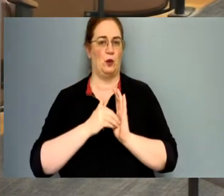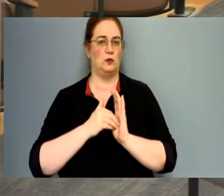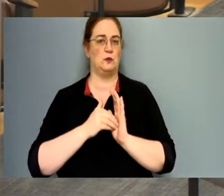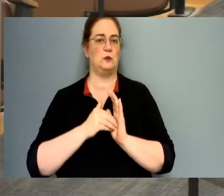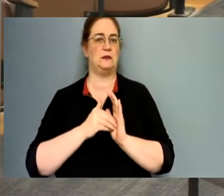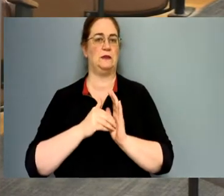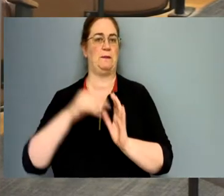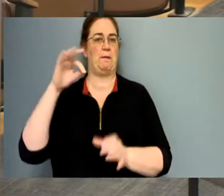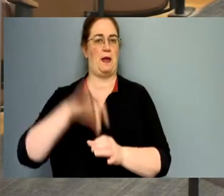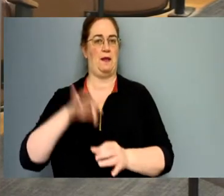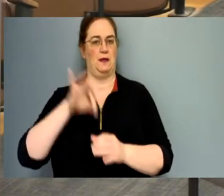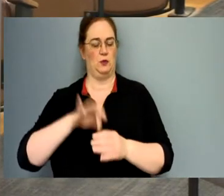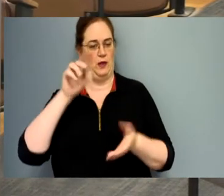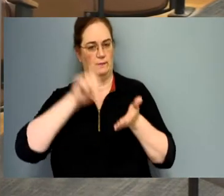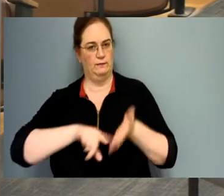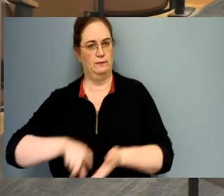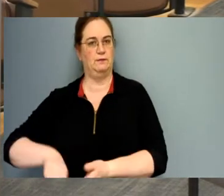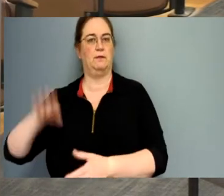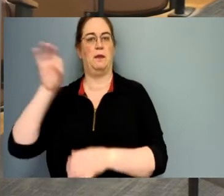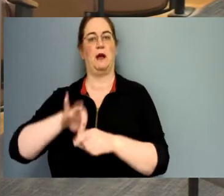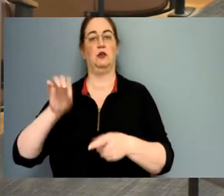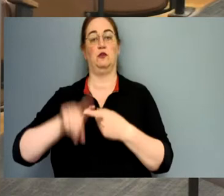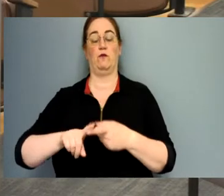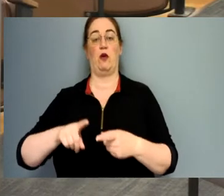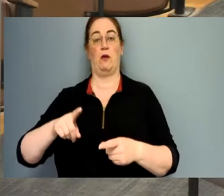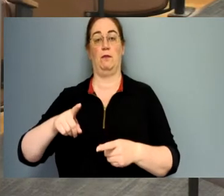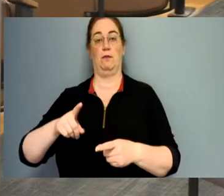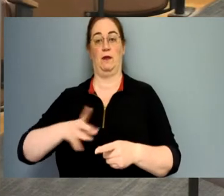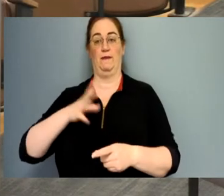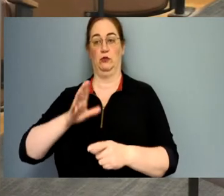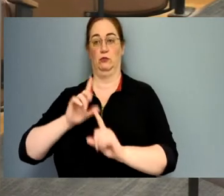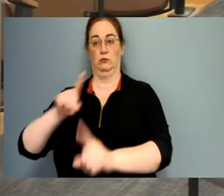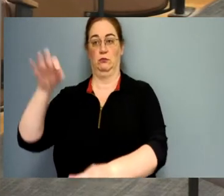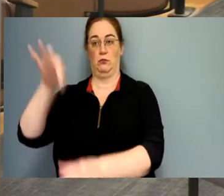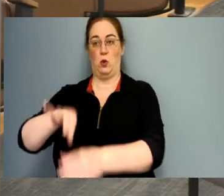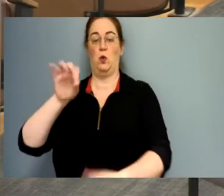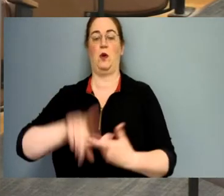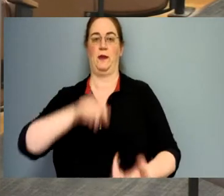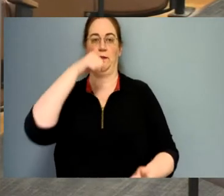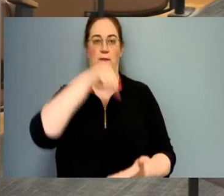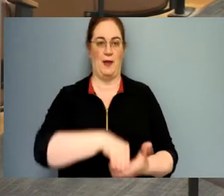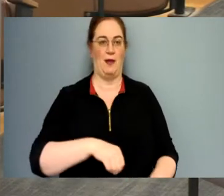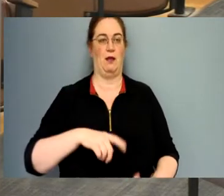ballots that we have to go through, ballots from the polling places, ballots that came by mail-in,